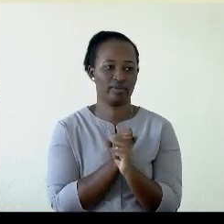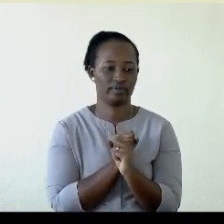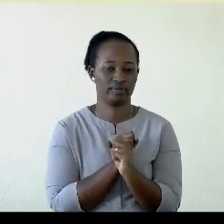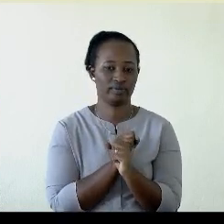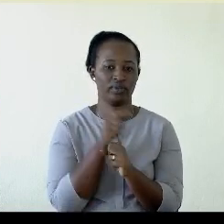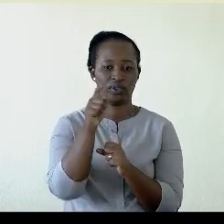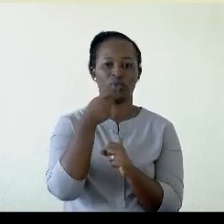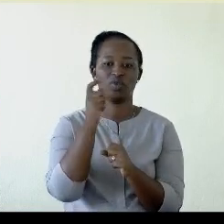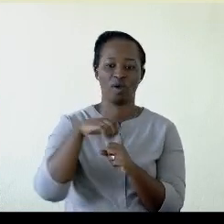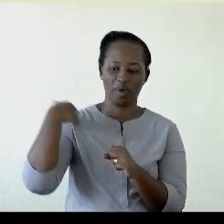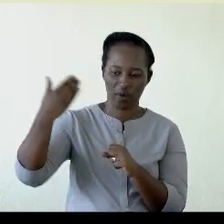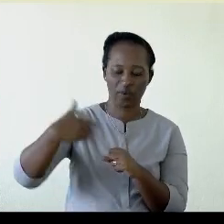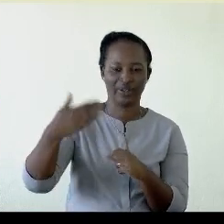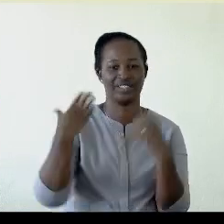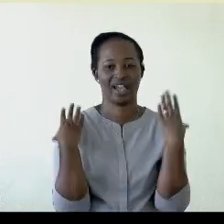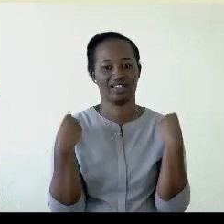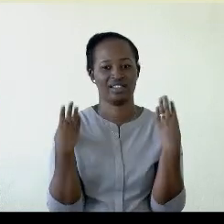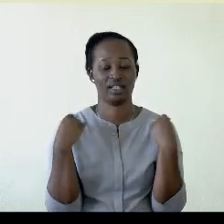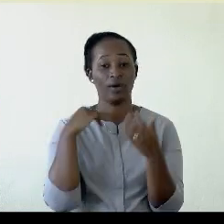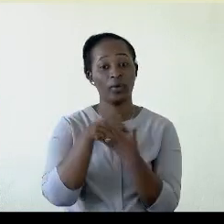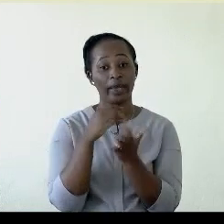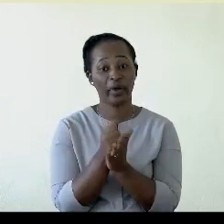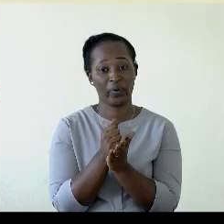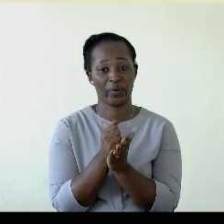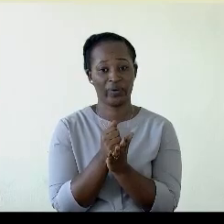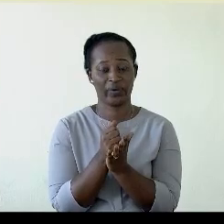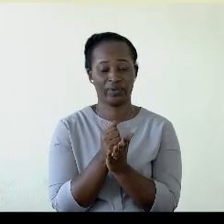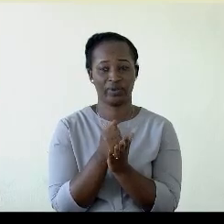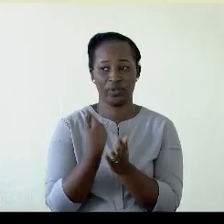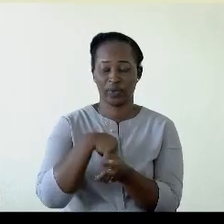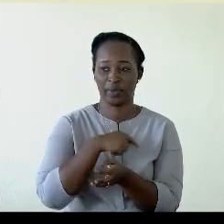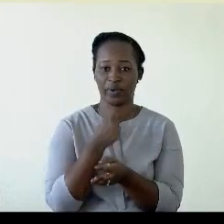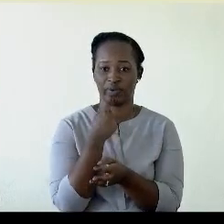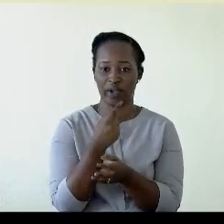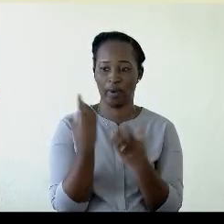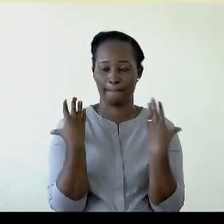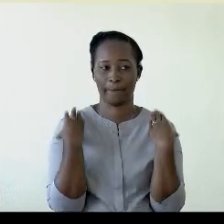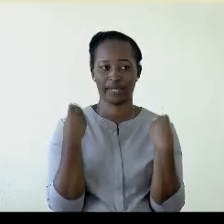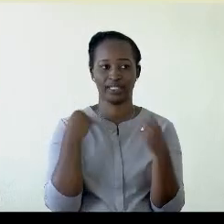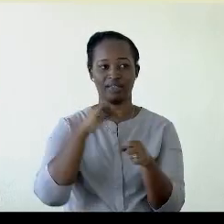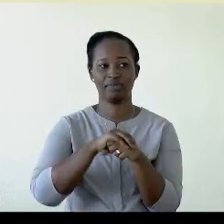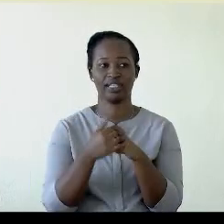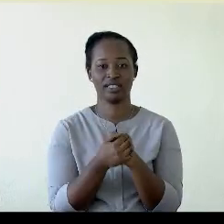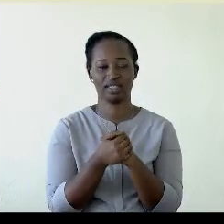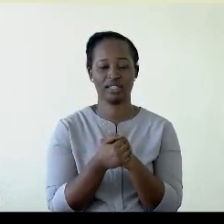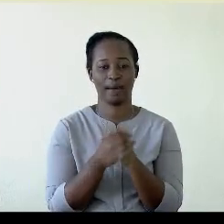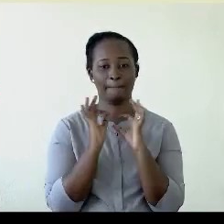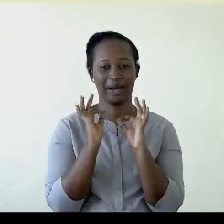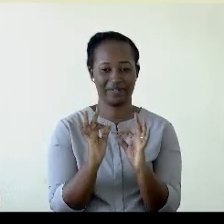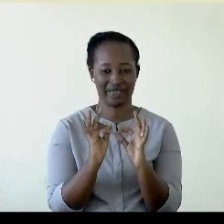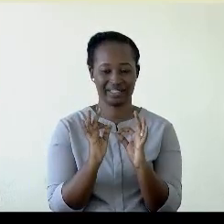You have to always exercise, because we say that practice makes